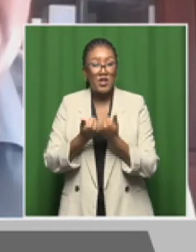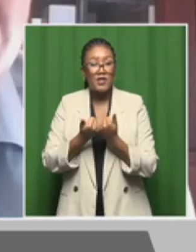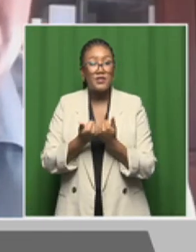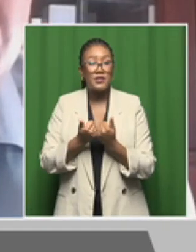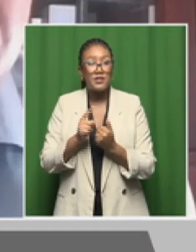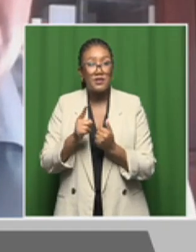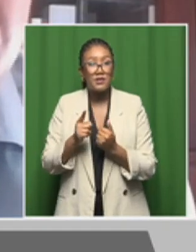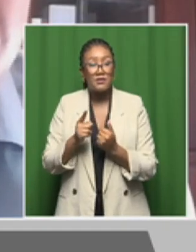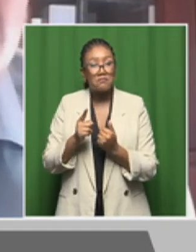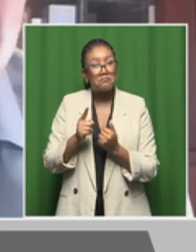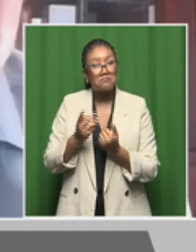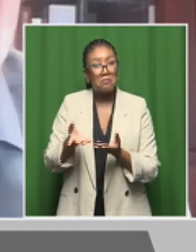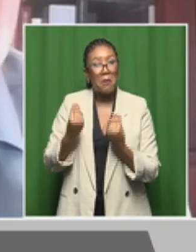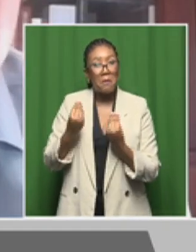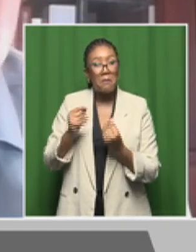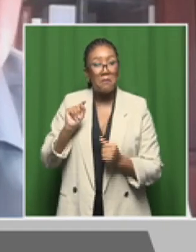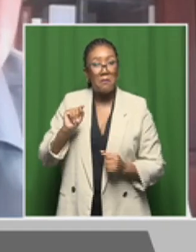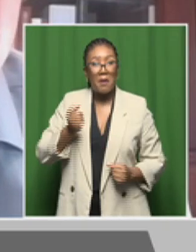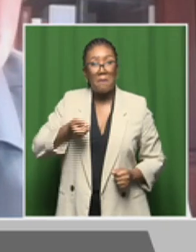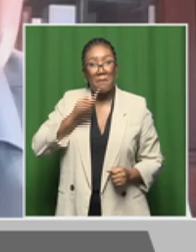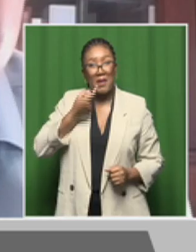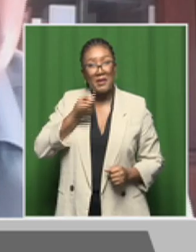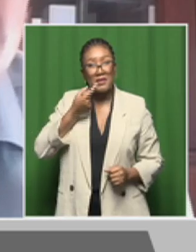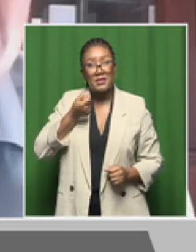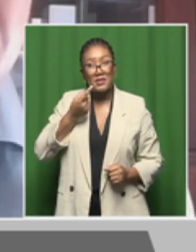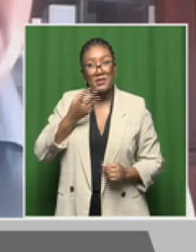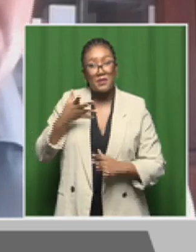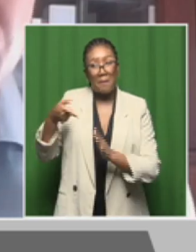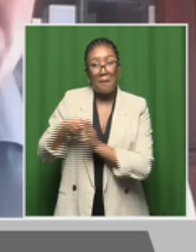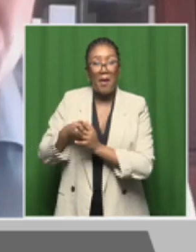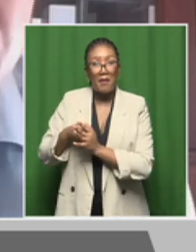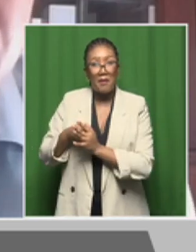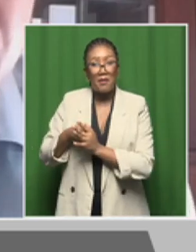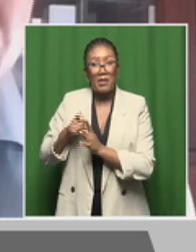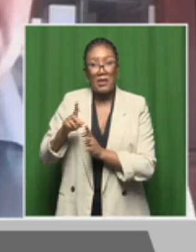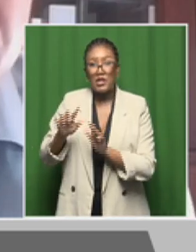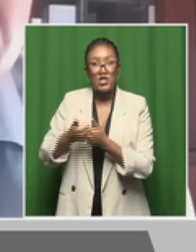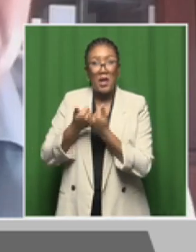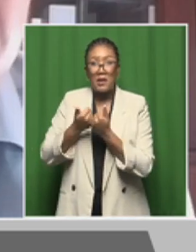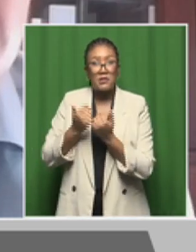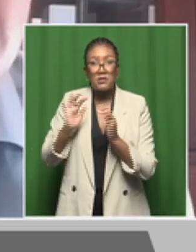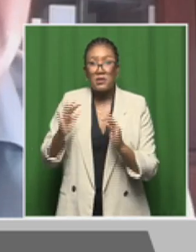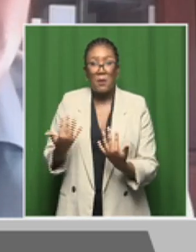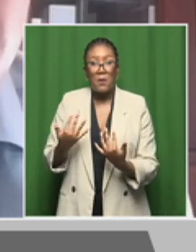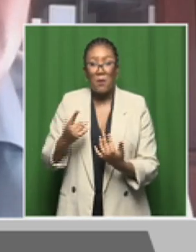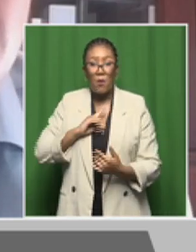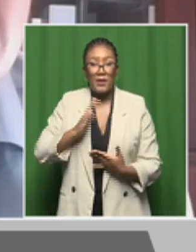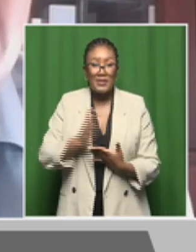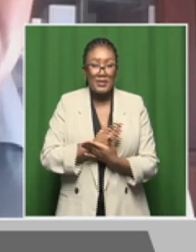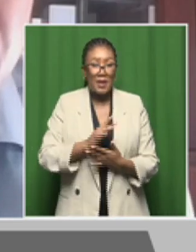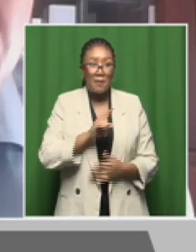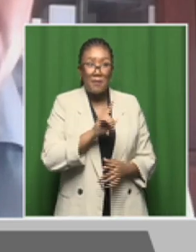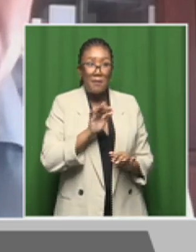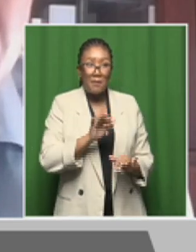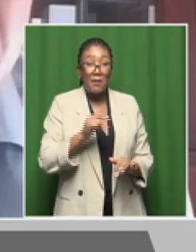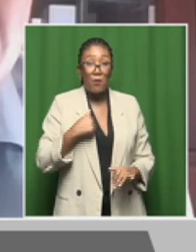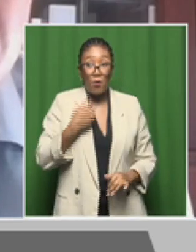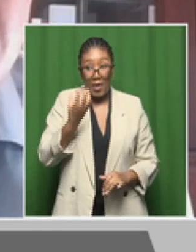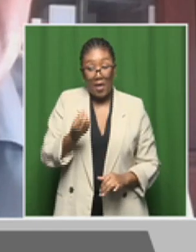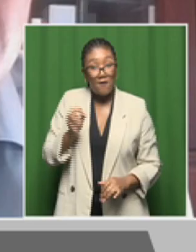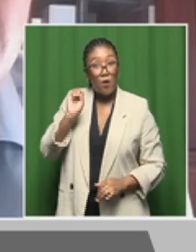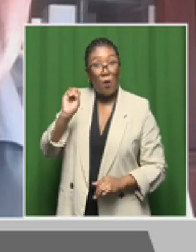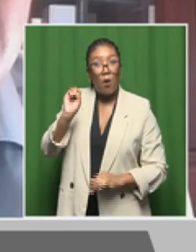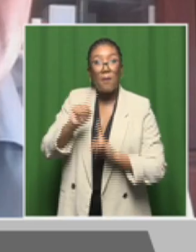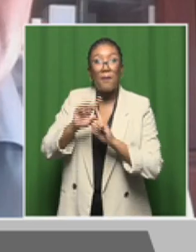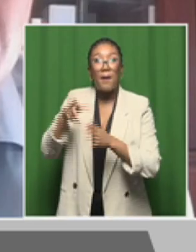getting some of these new treatment regimes to patients? Because it's all good and well to have them,